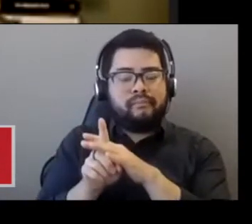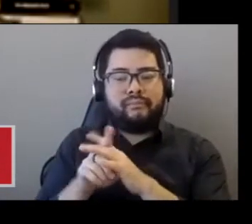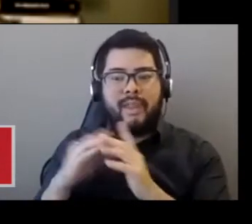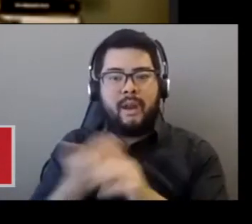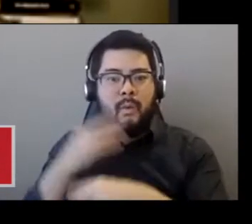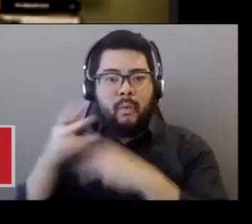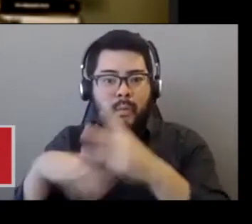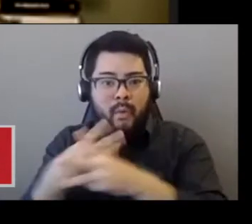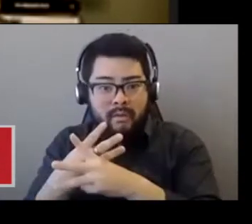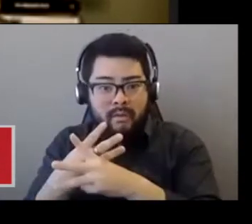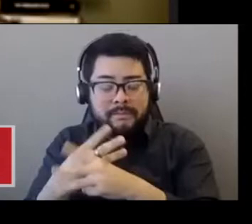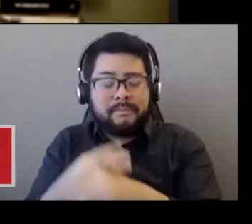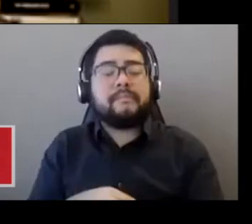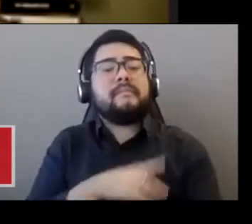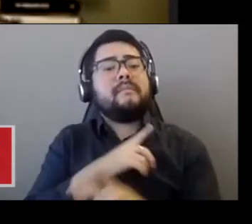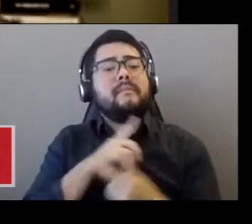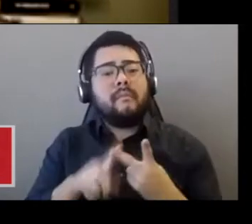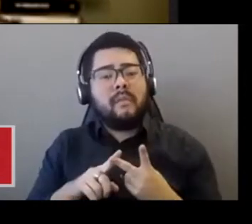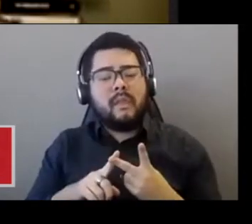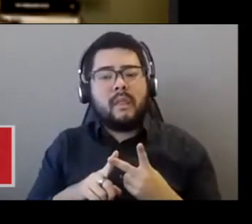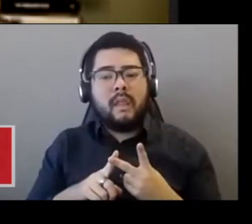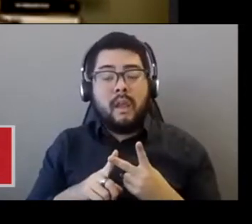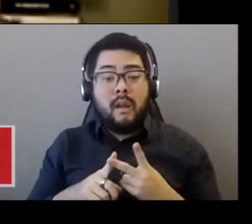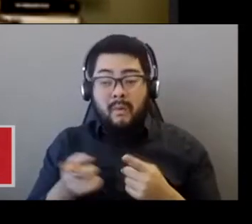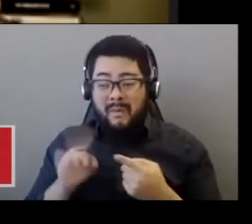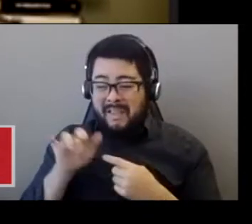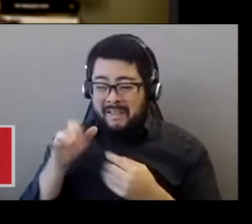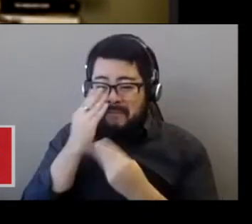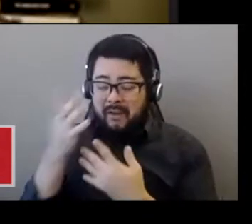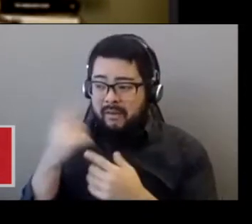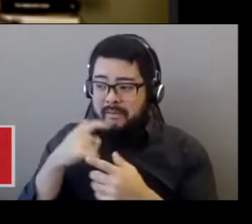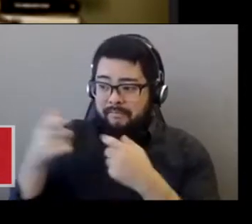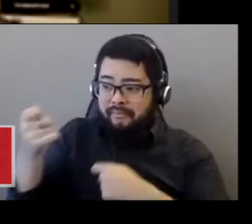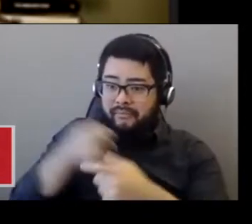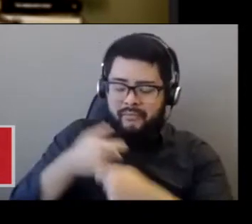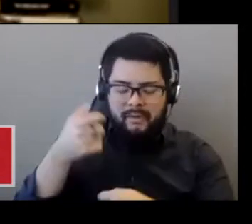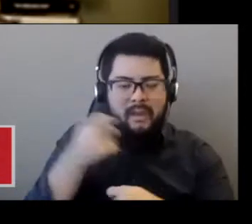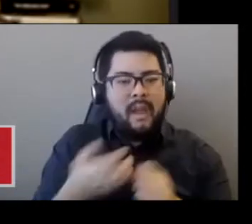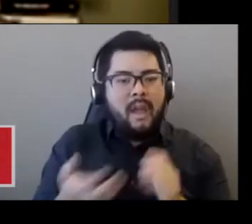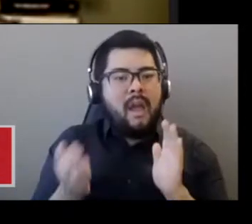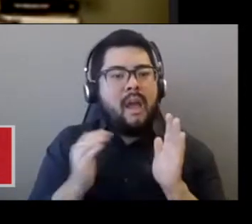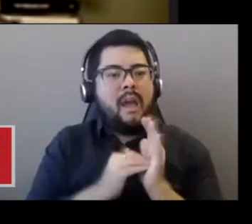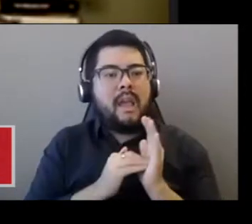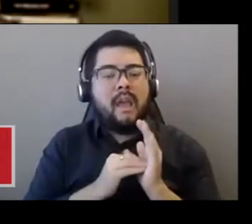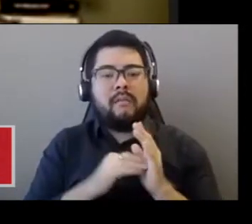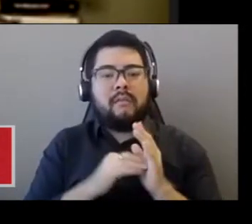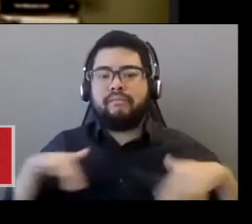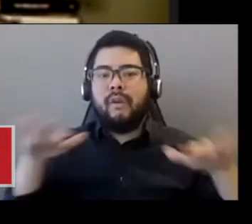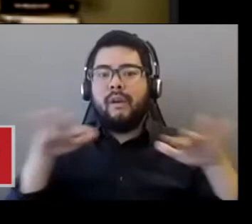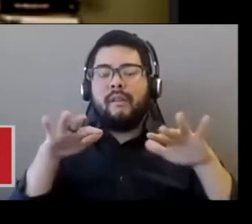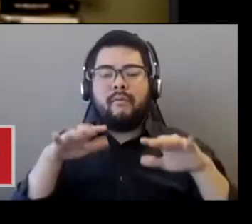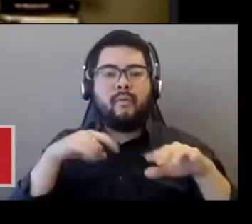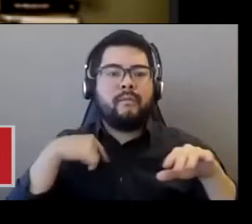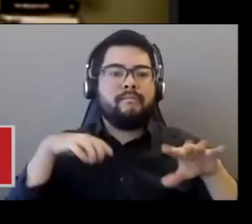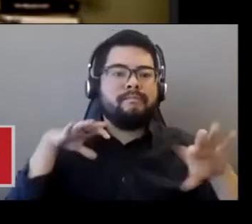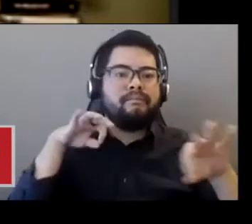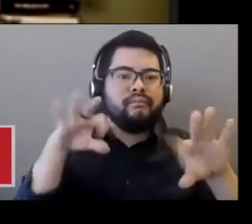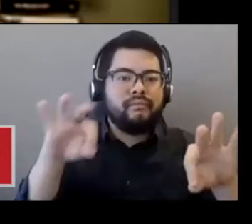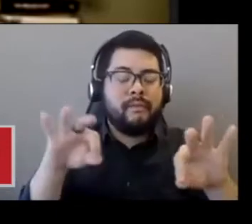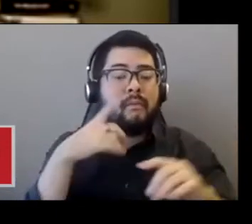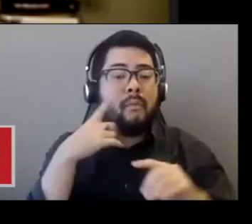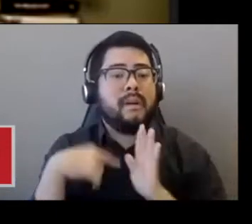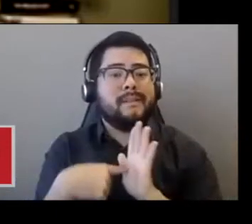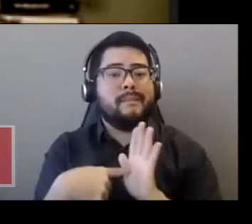we go back and do extensive field research amongst people in the class, in the